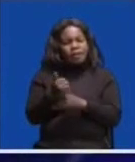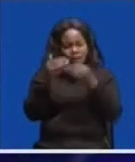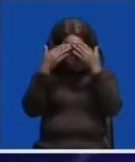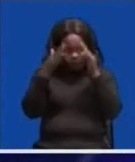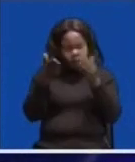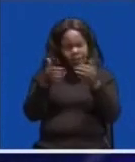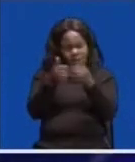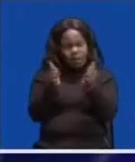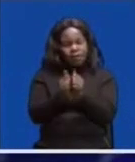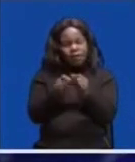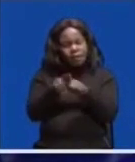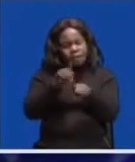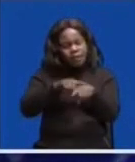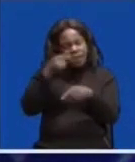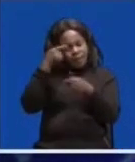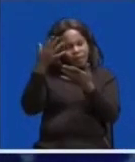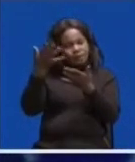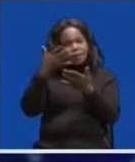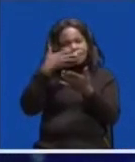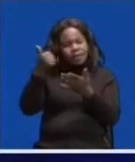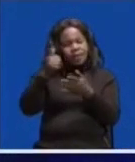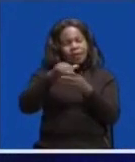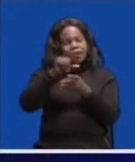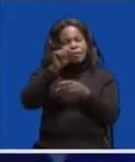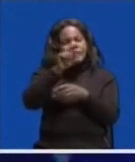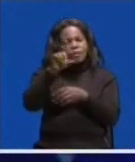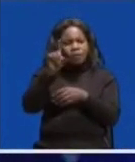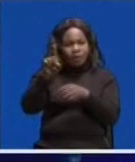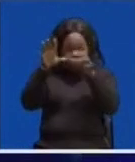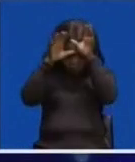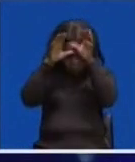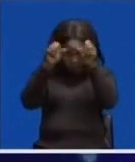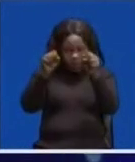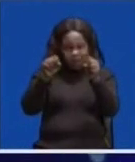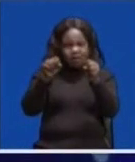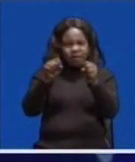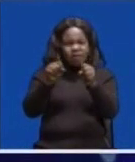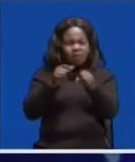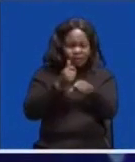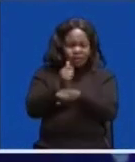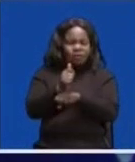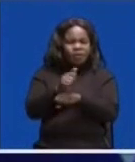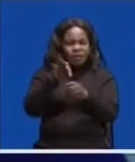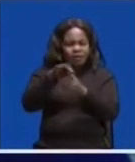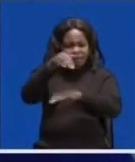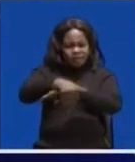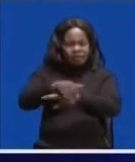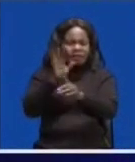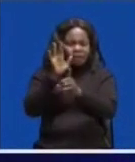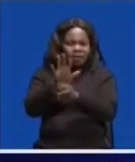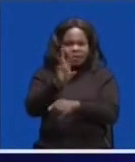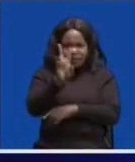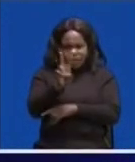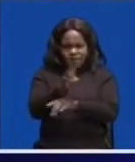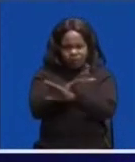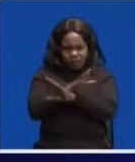better in 2021. Meanwhile, President Lungu has condemned the acts of violence on election night, which resulted in the attack of